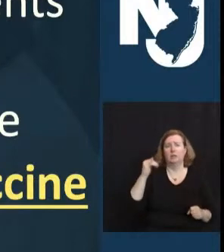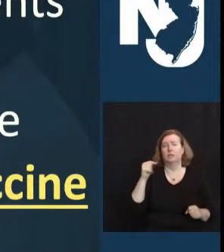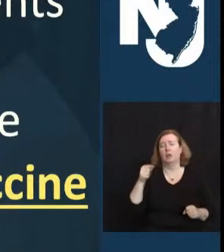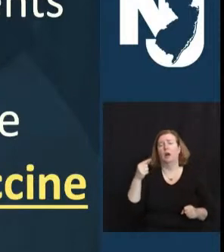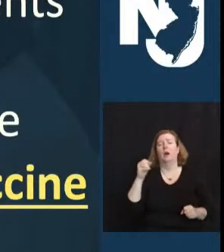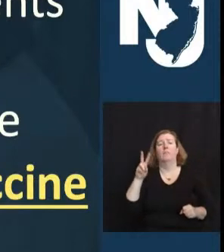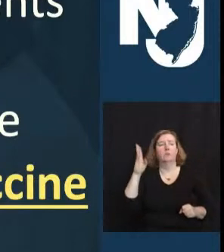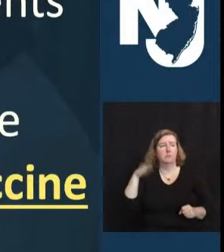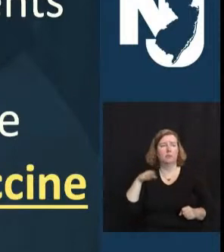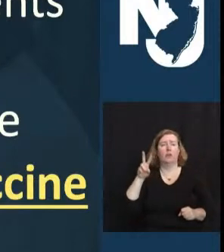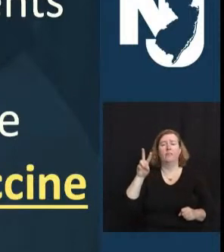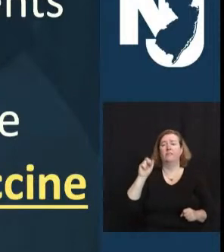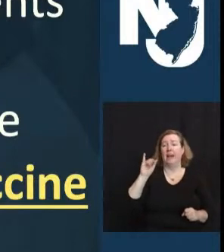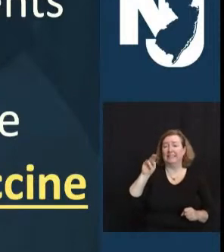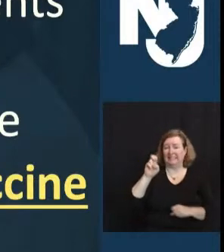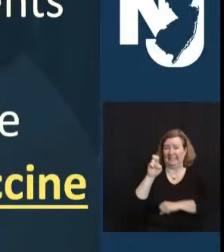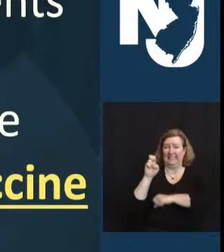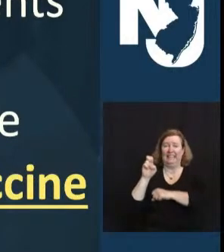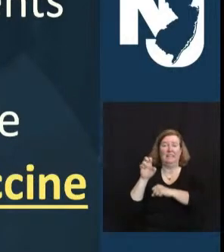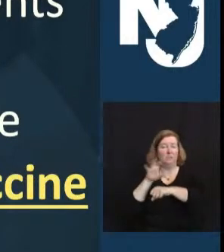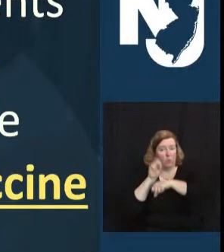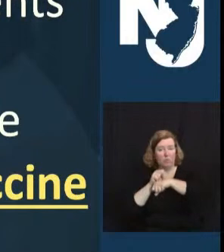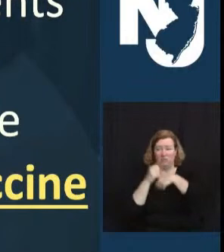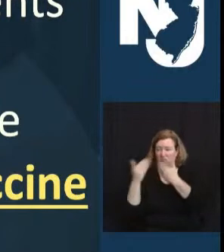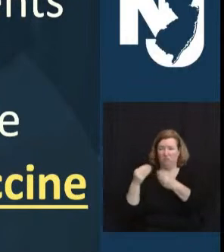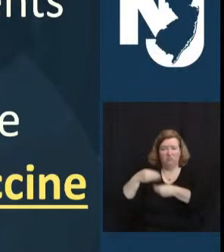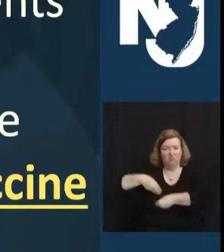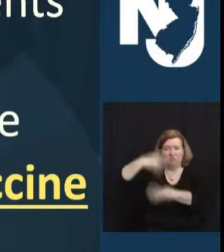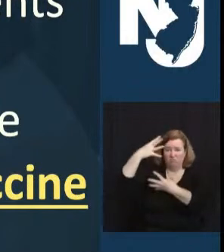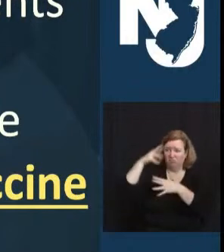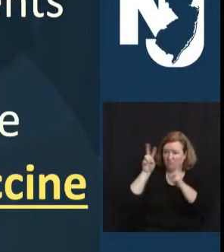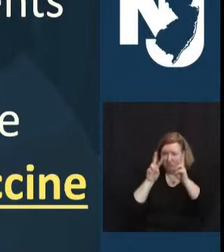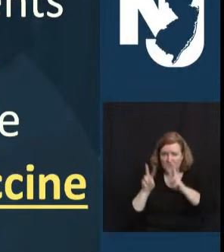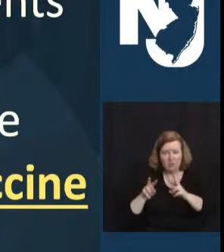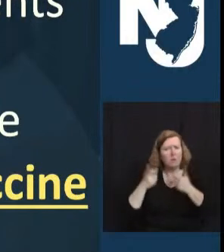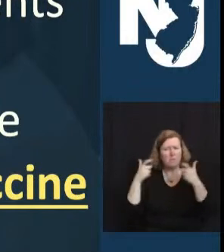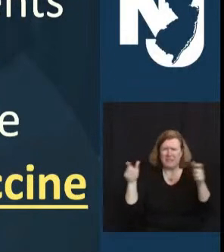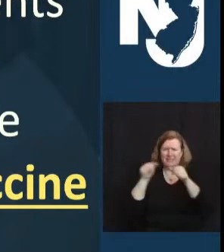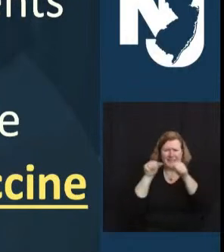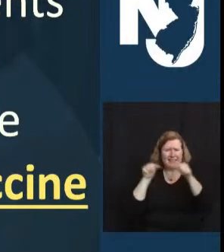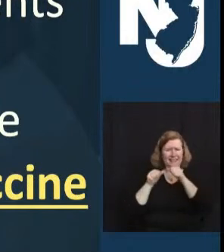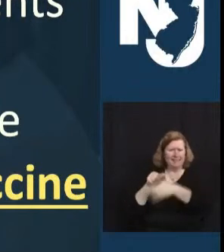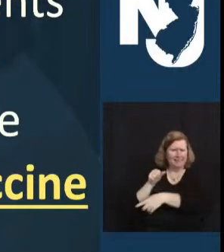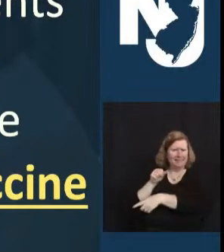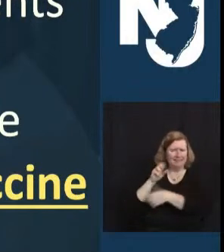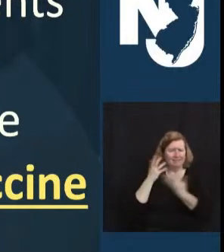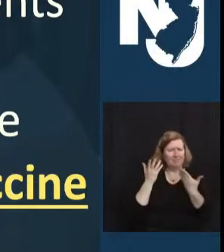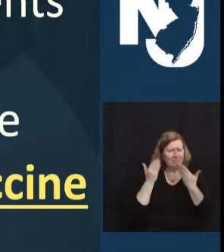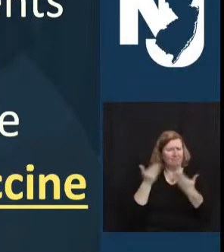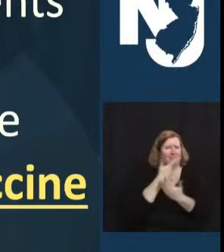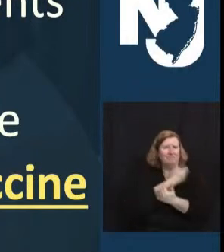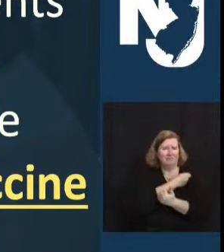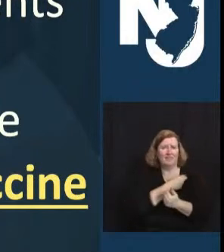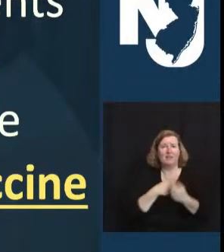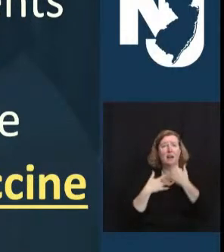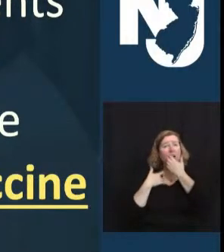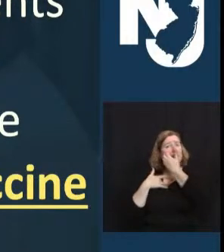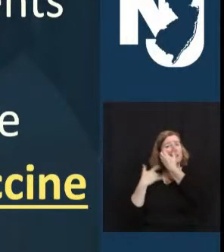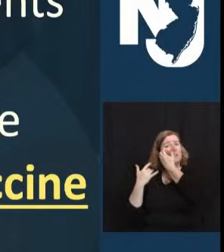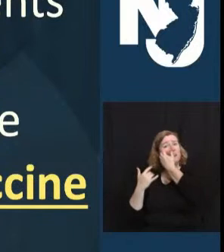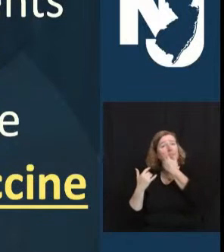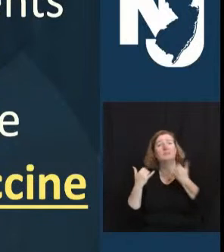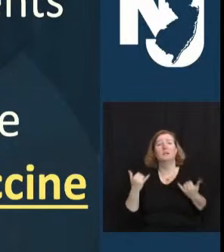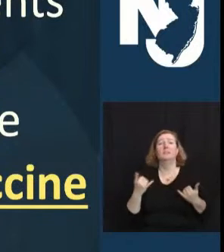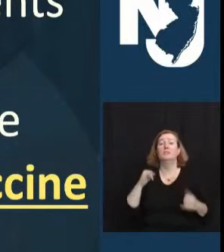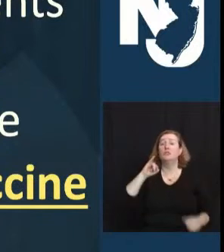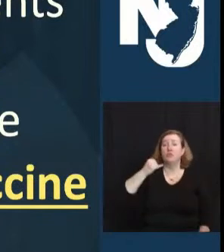covid19.nj.gov/vaccine to book an appointment directly with the mega site. And by the way, we have pretty clear visibility that the Johnson & Johnson supply that